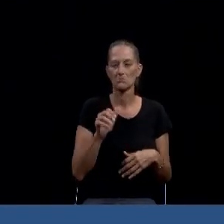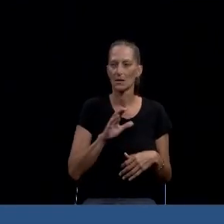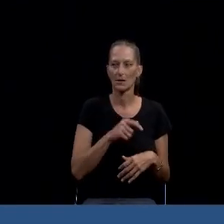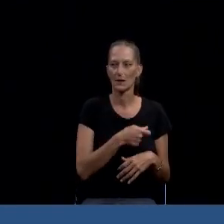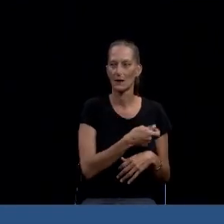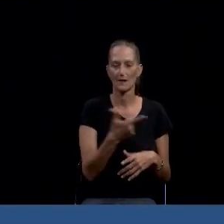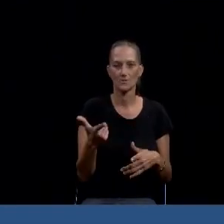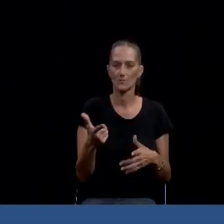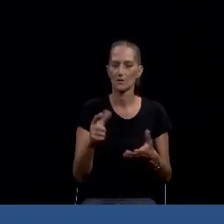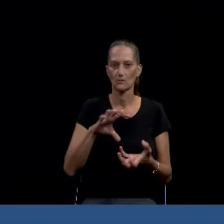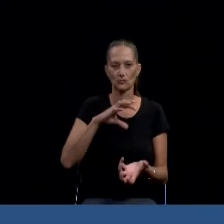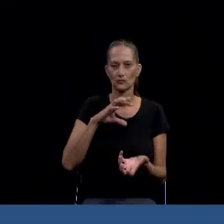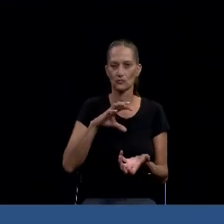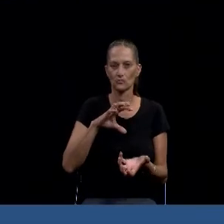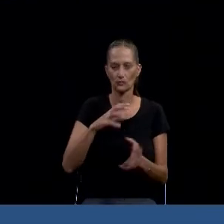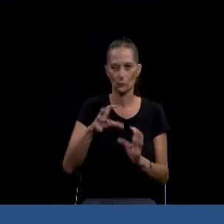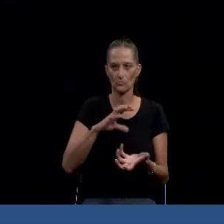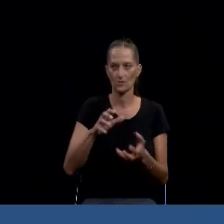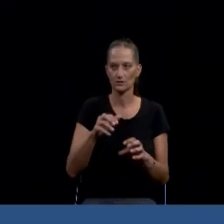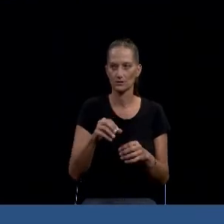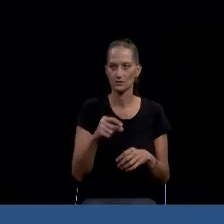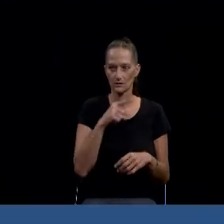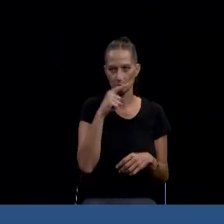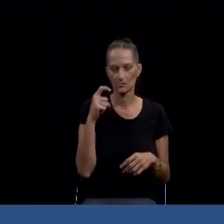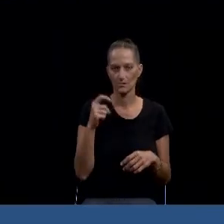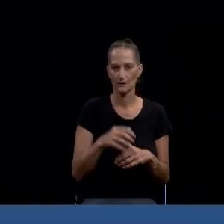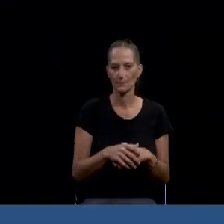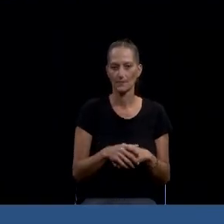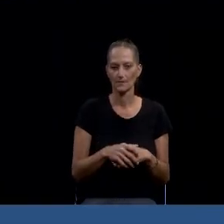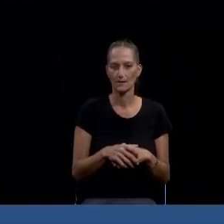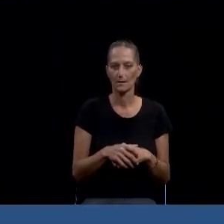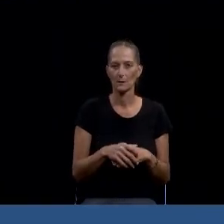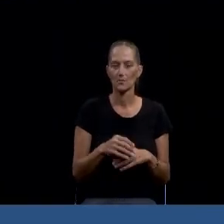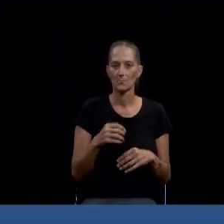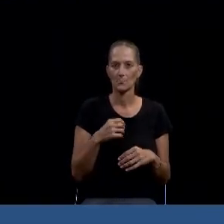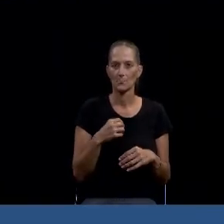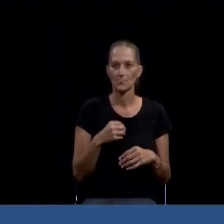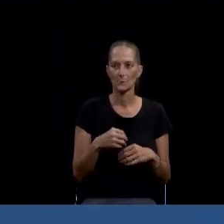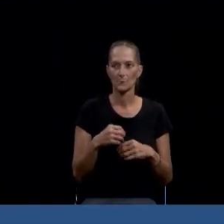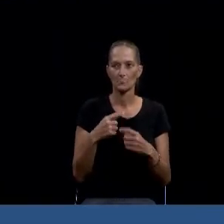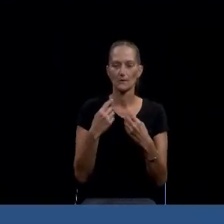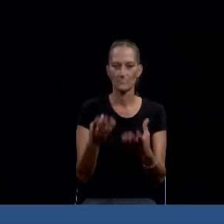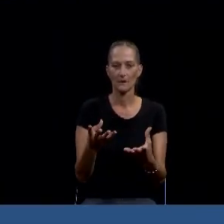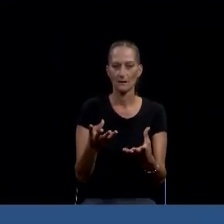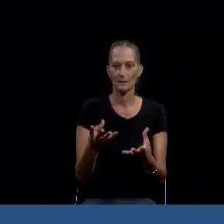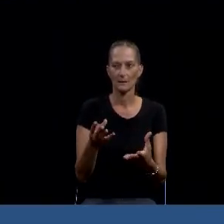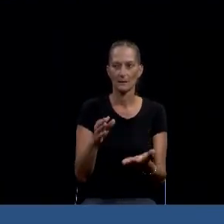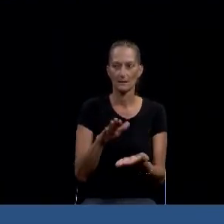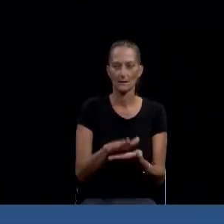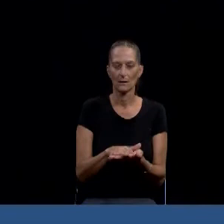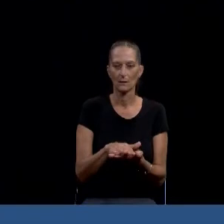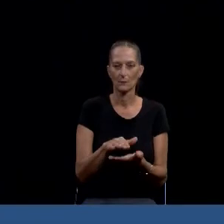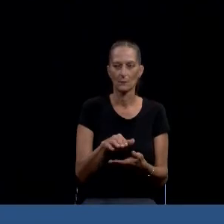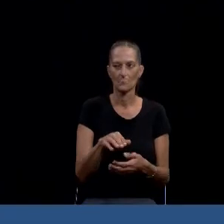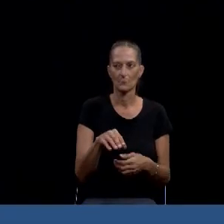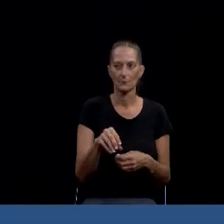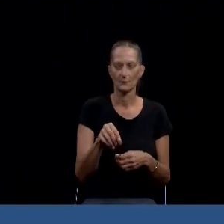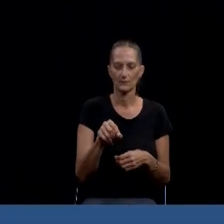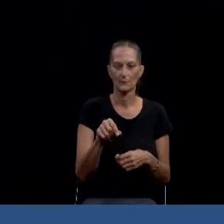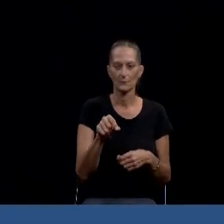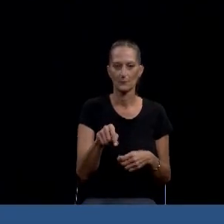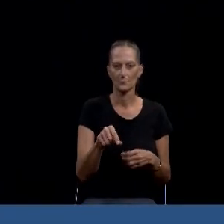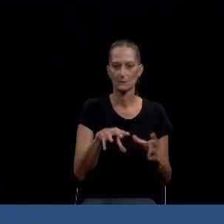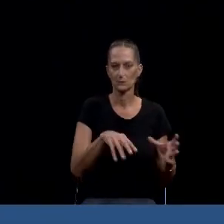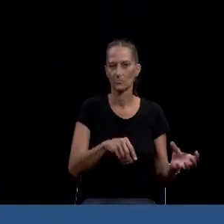on property so that they don't have to go off property the way they've had to, which is over 1.5 miles away. Sure. To